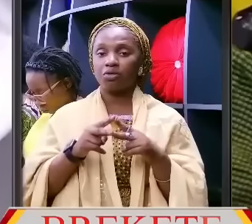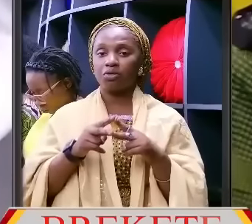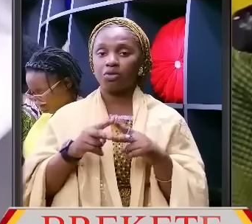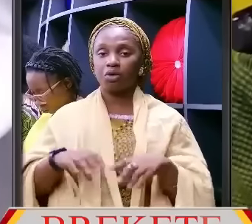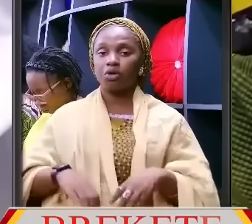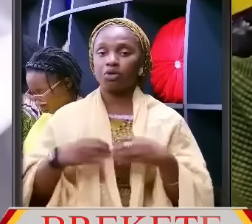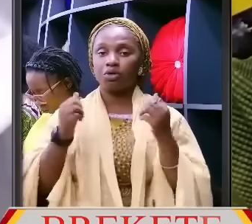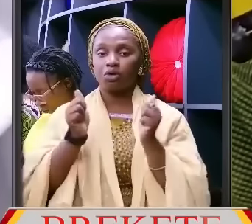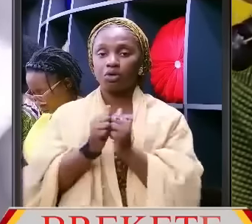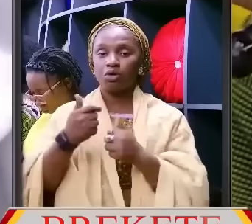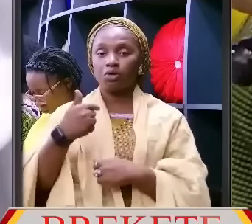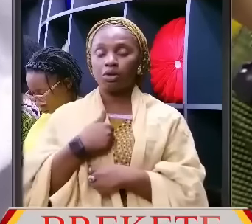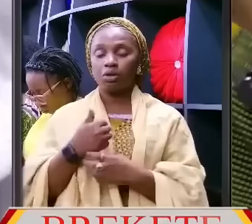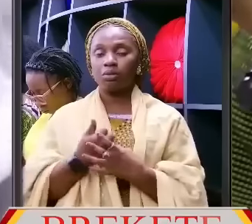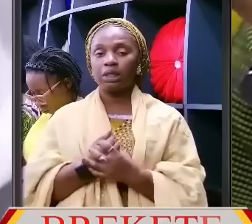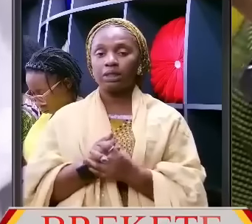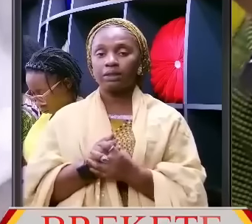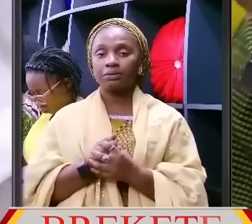Momo not.